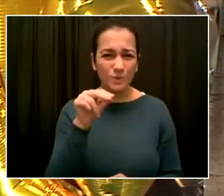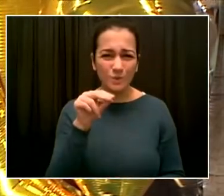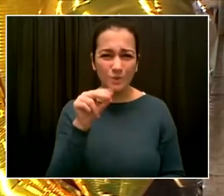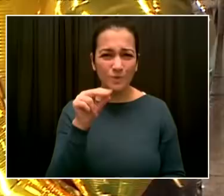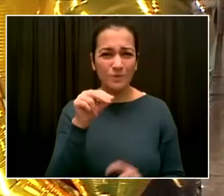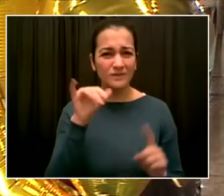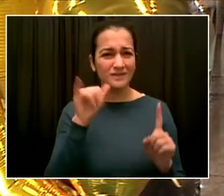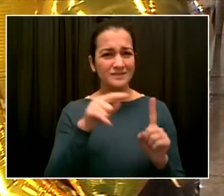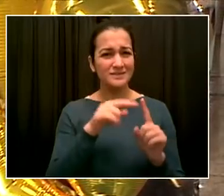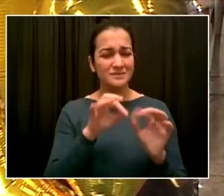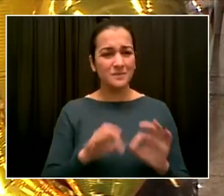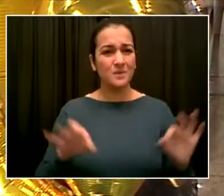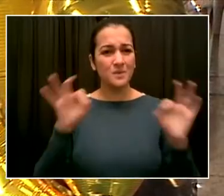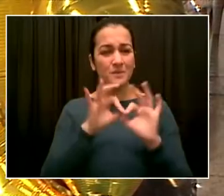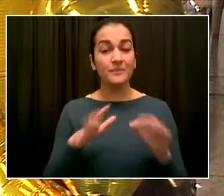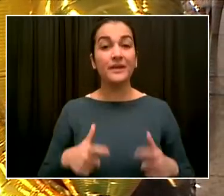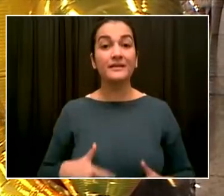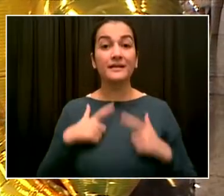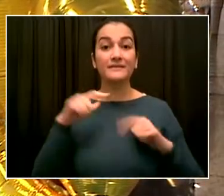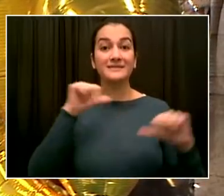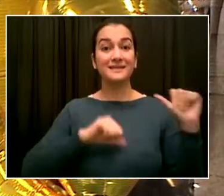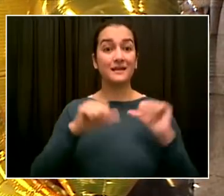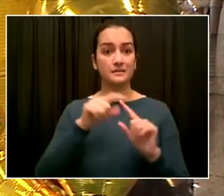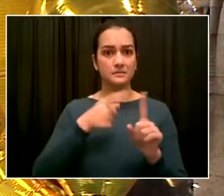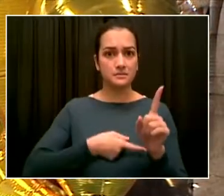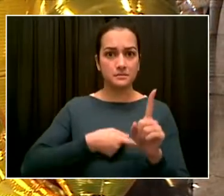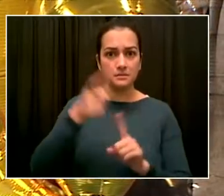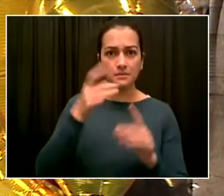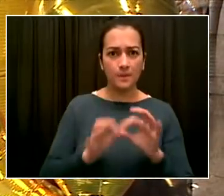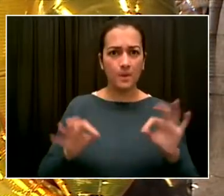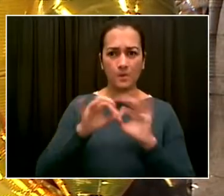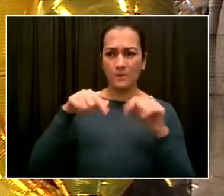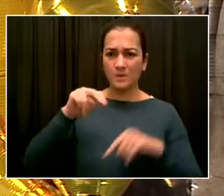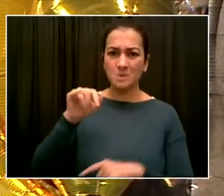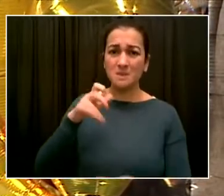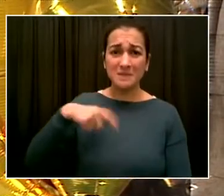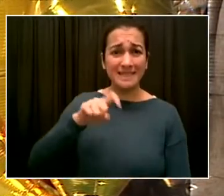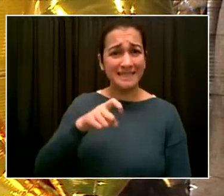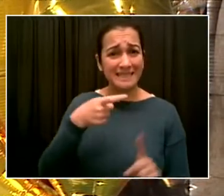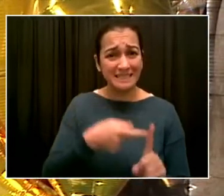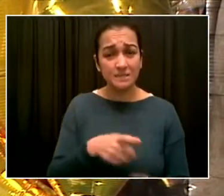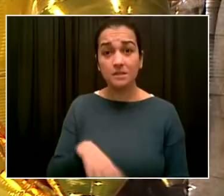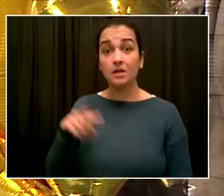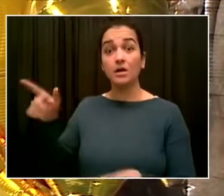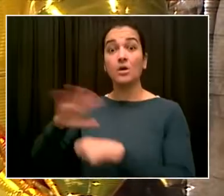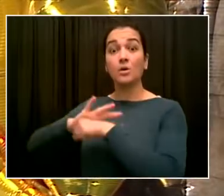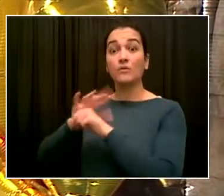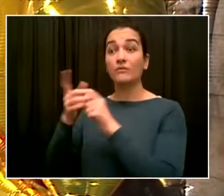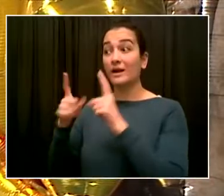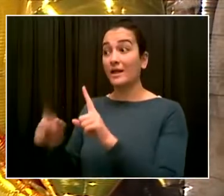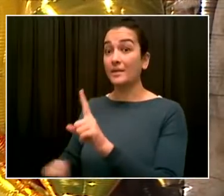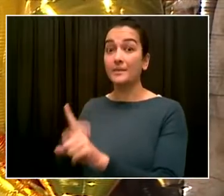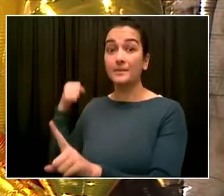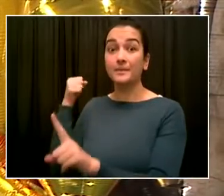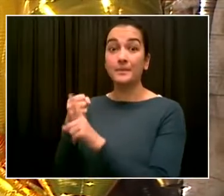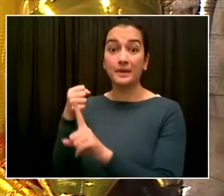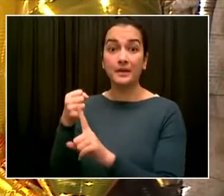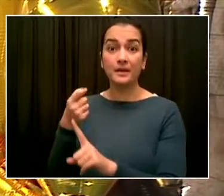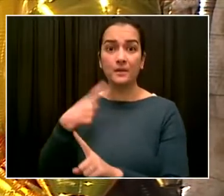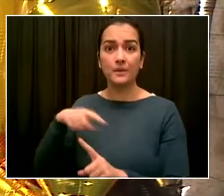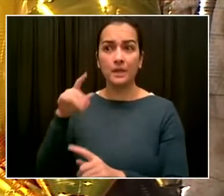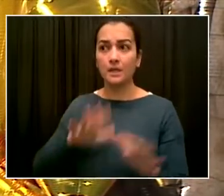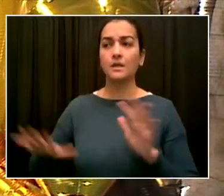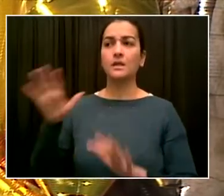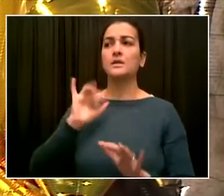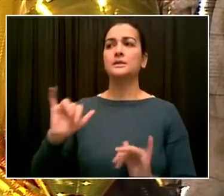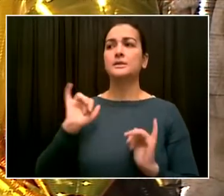recognizing is overwhelming right now as a result of the pandemic. We already played an important role in life sciences in this country, but we